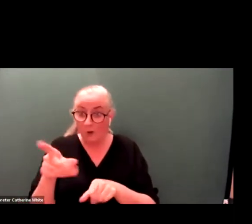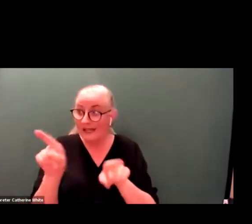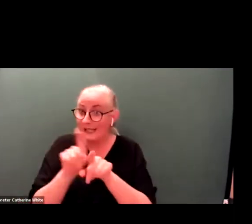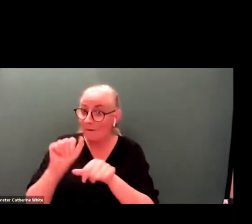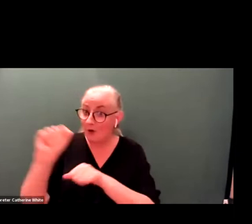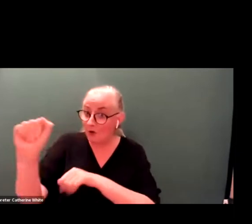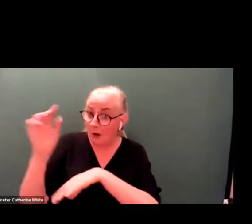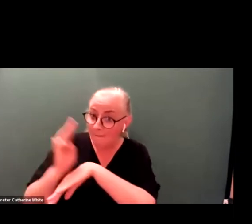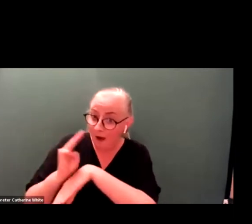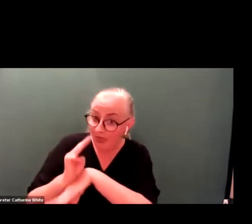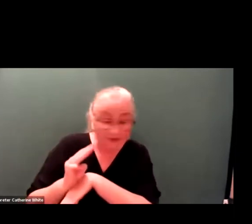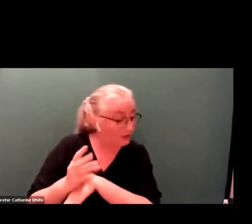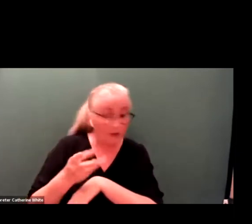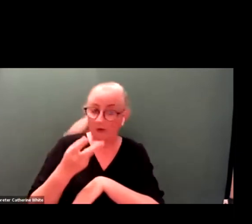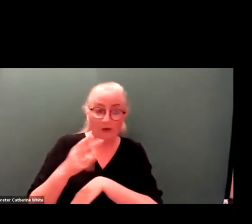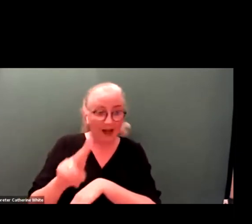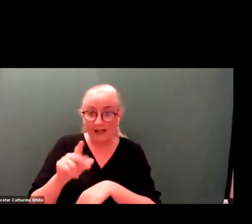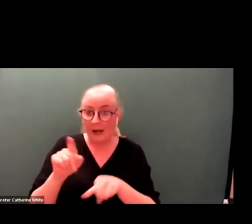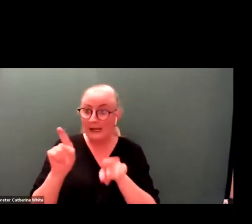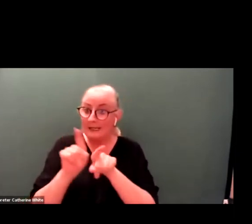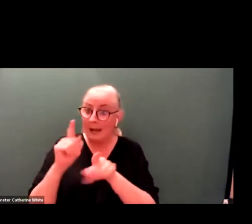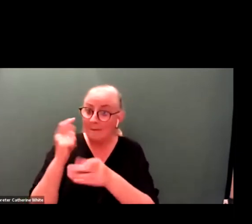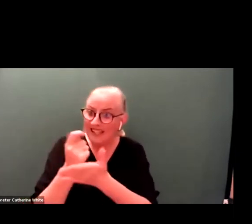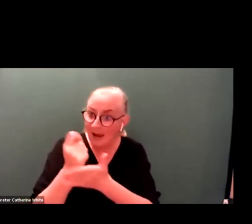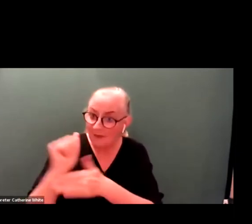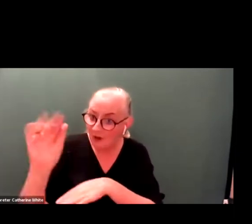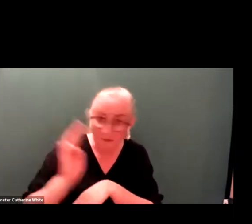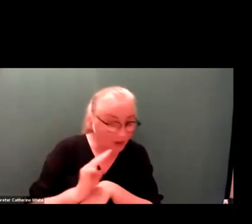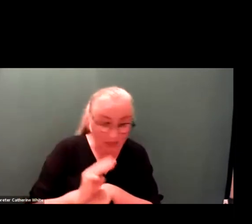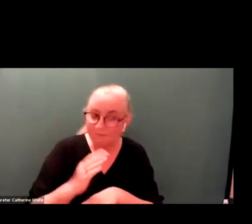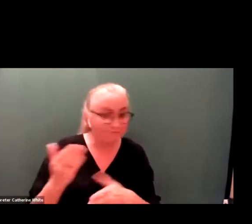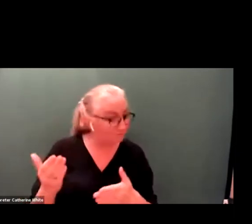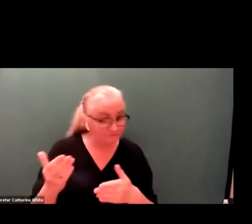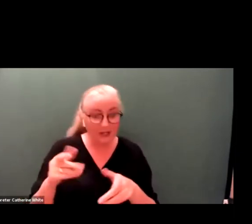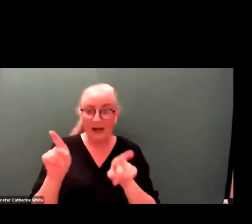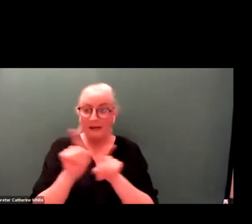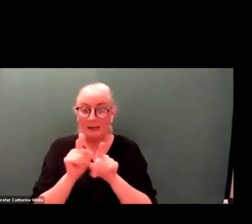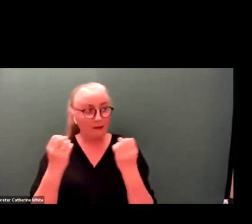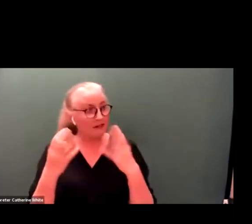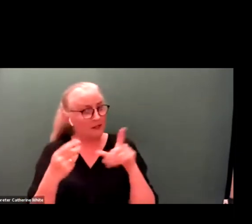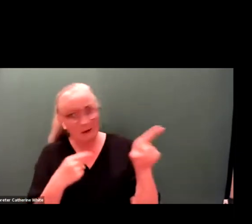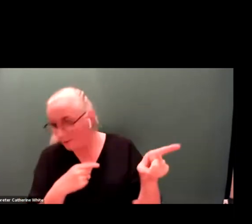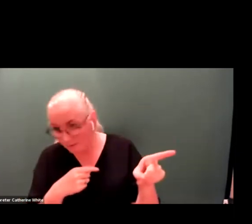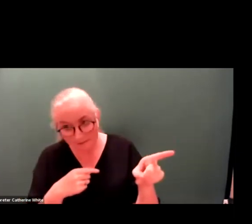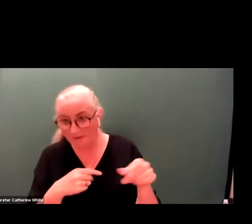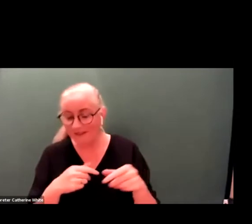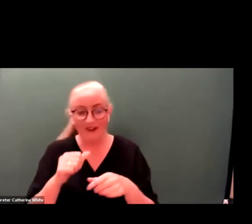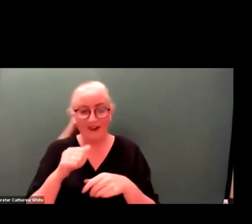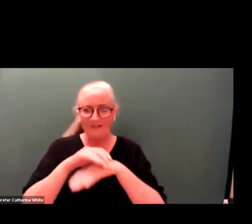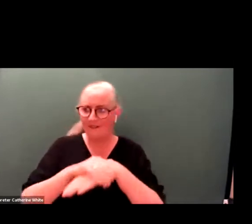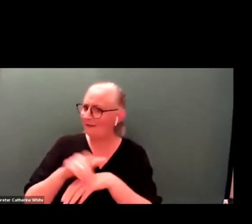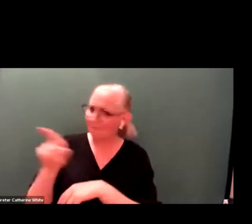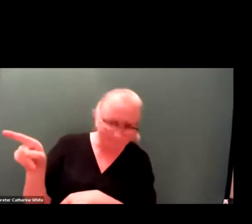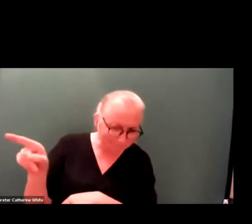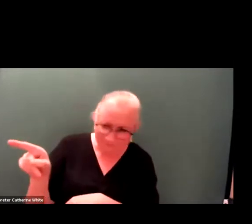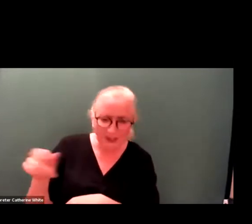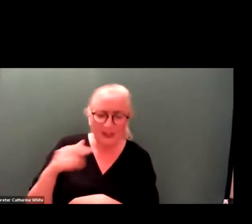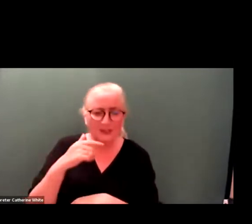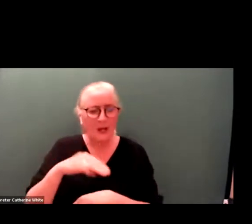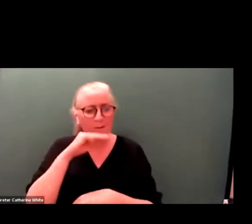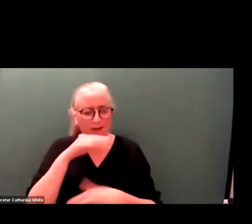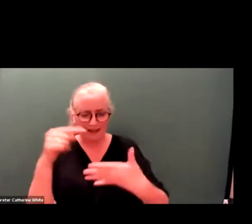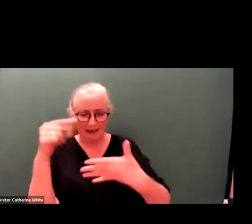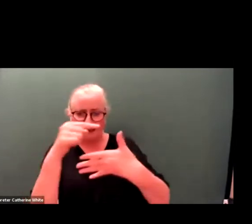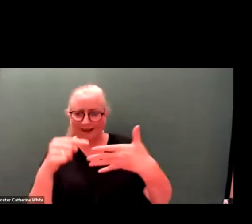you may menopause at a similar time as your mother. You won't menopause like your sister or your friends. And because of that, a woman's menopause will need to